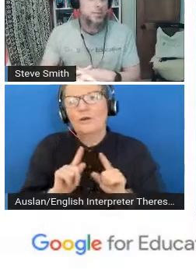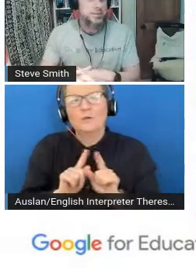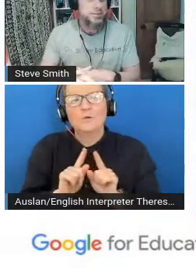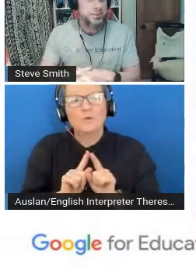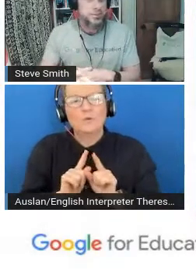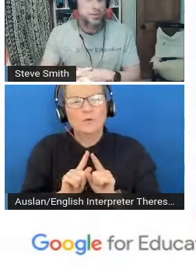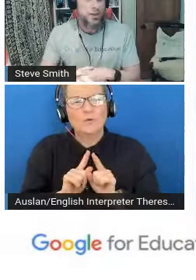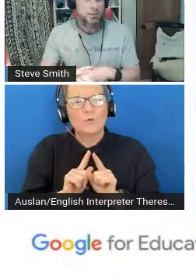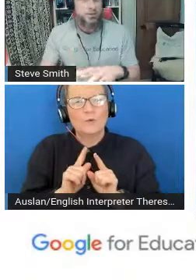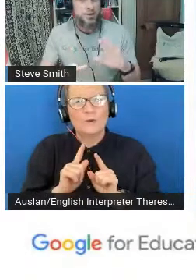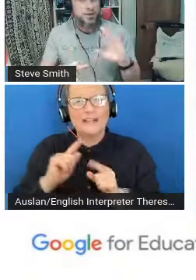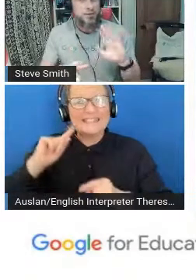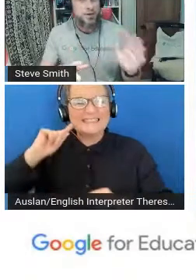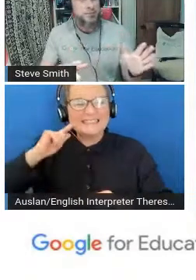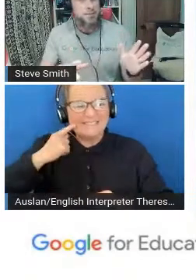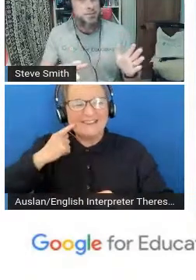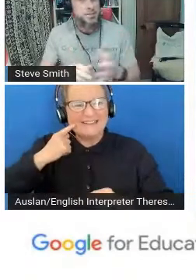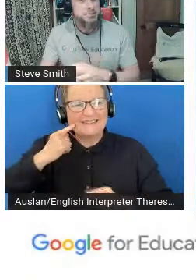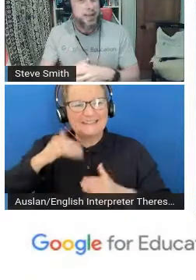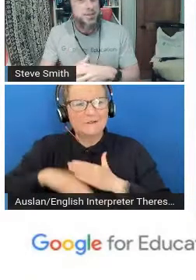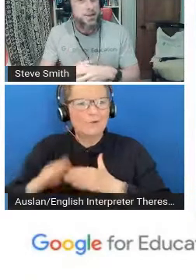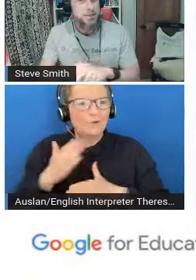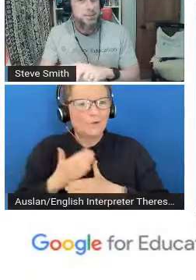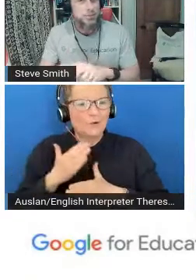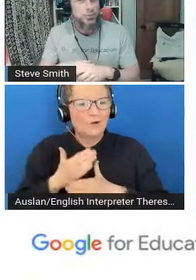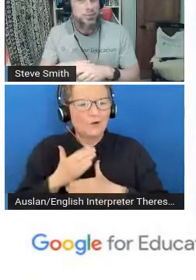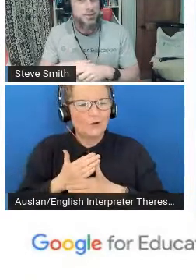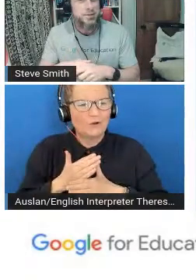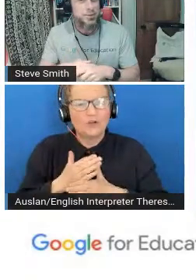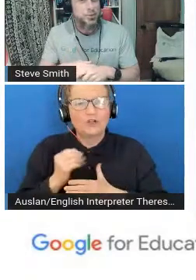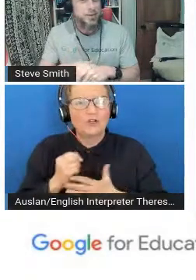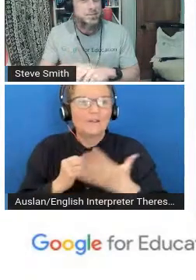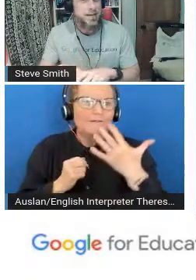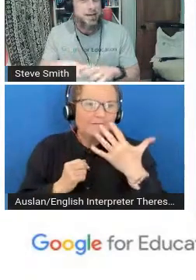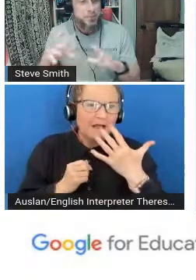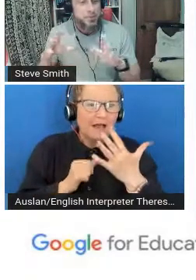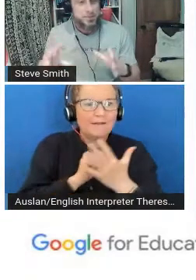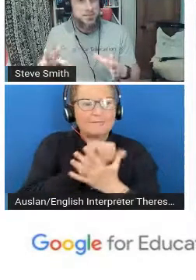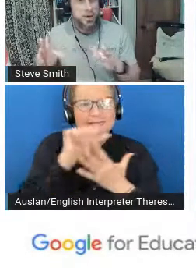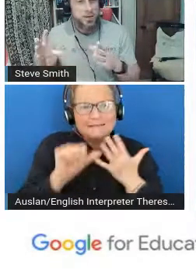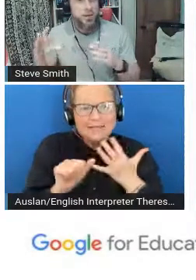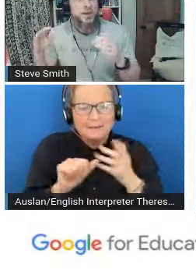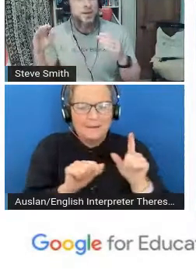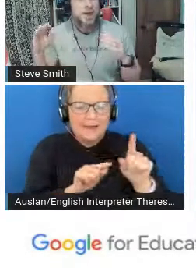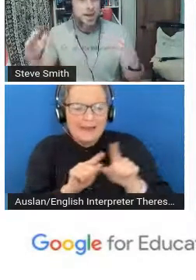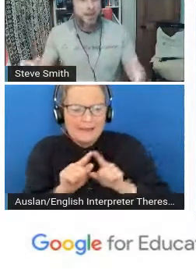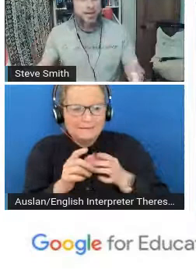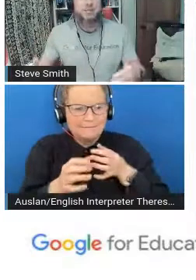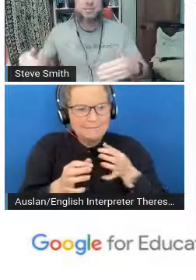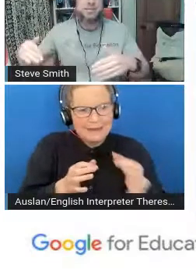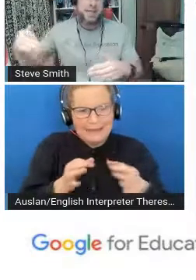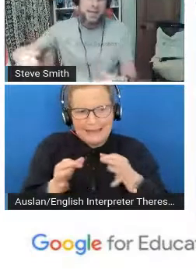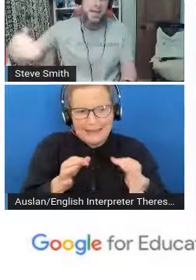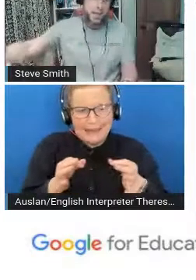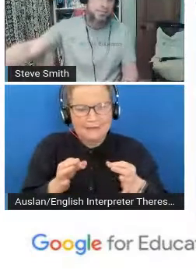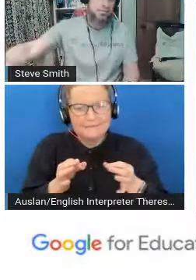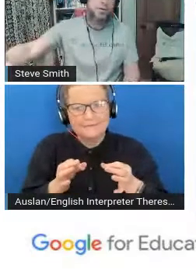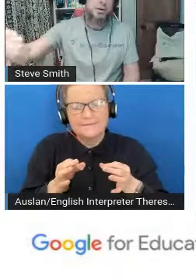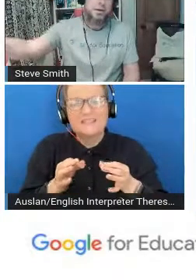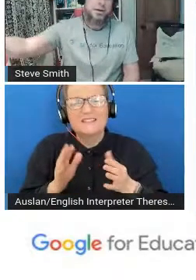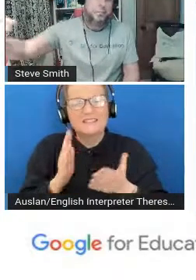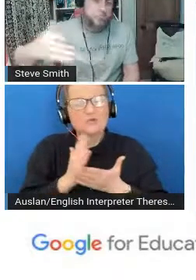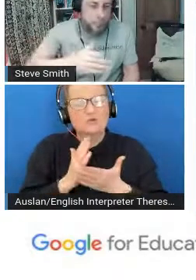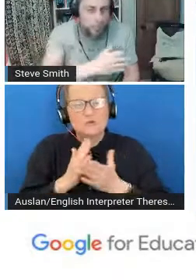what you're doing. So we're not talking about the 5-step lesson plan that happens before you get the door. It's that designing outcomes that